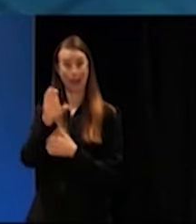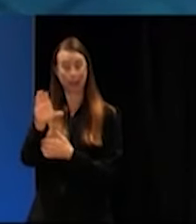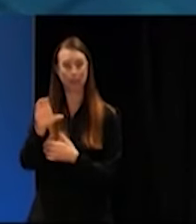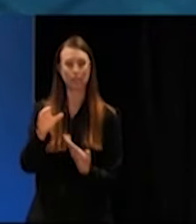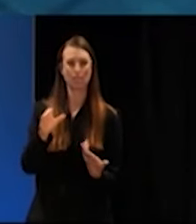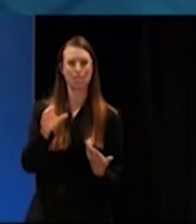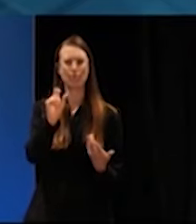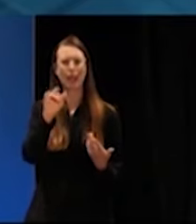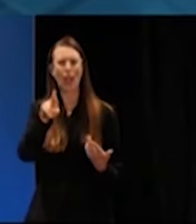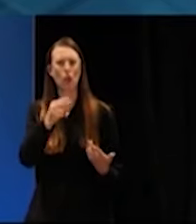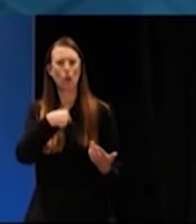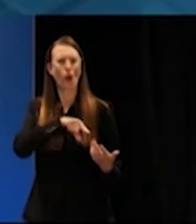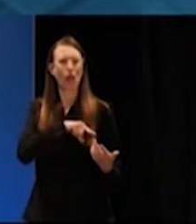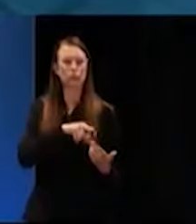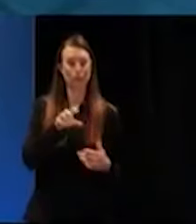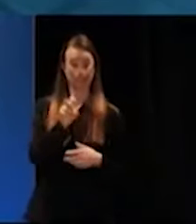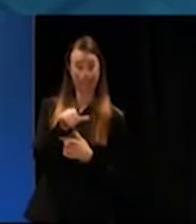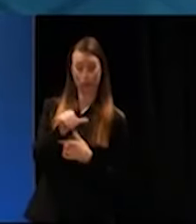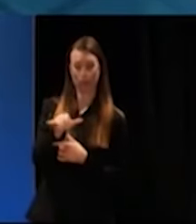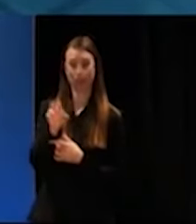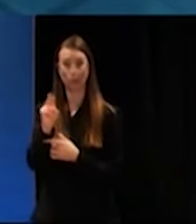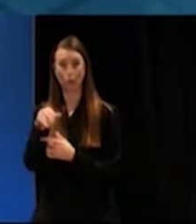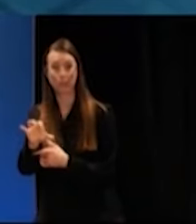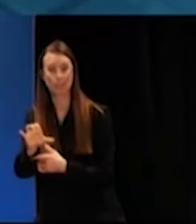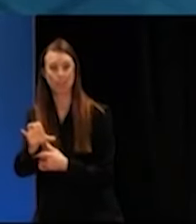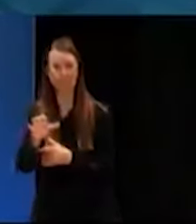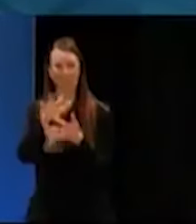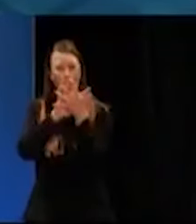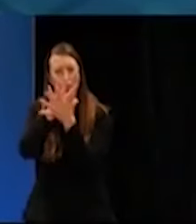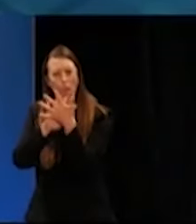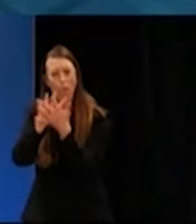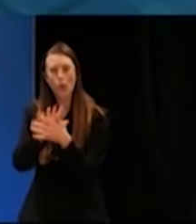Syracuse and New York City on one day were the worst on the planet.